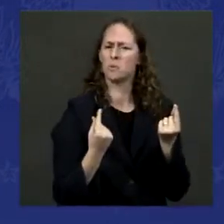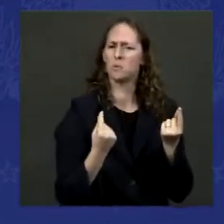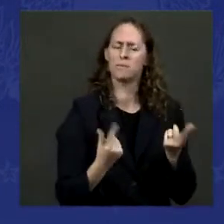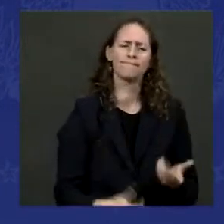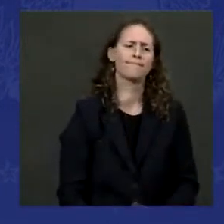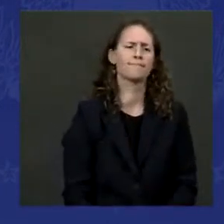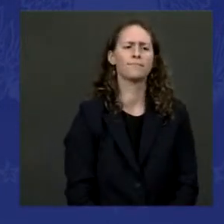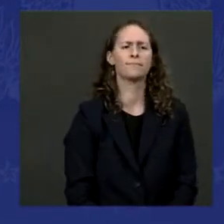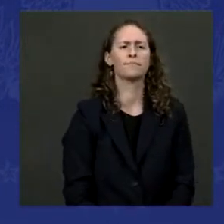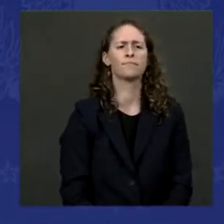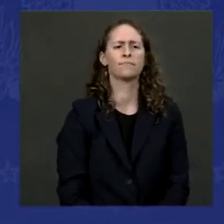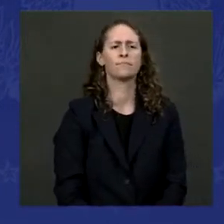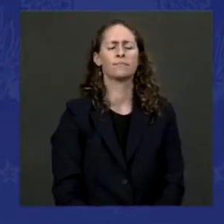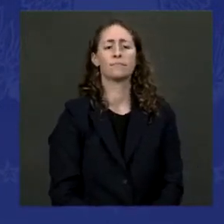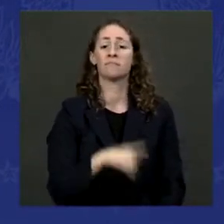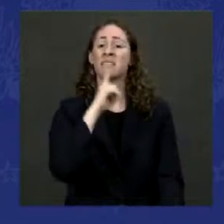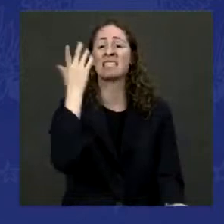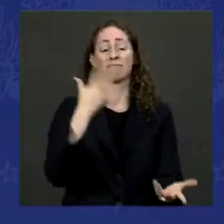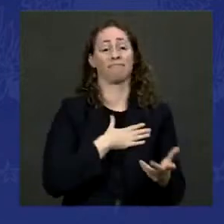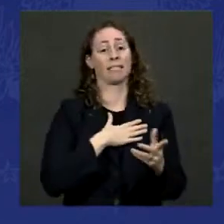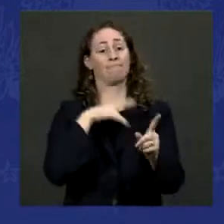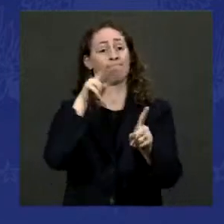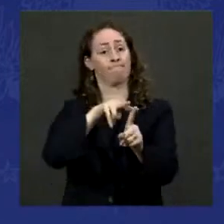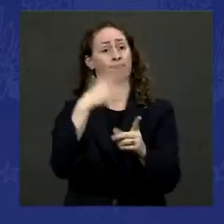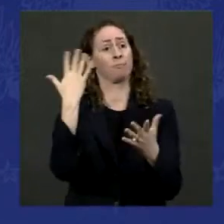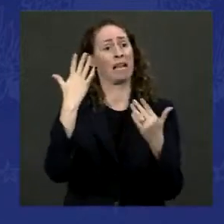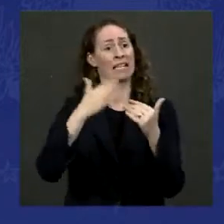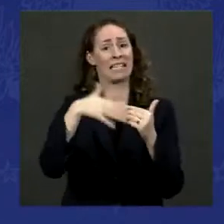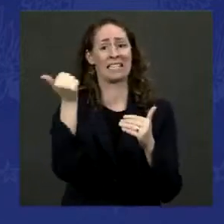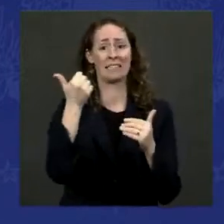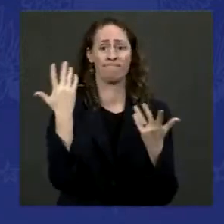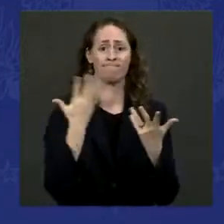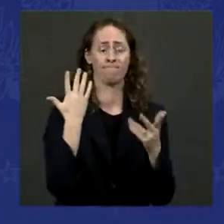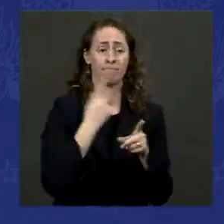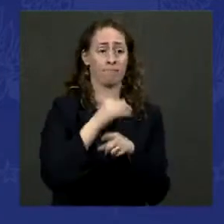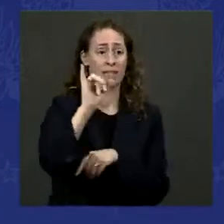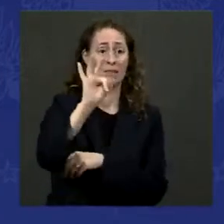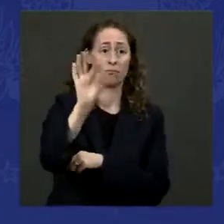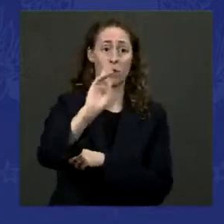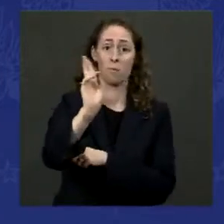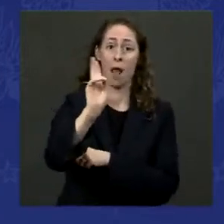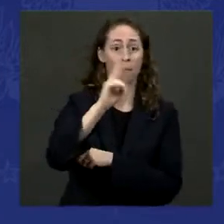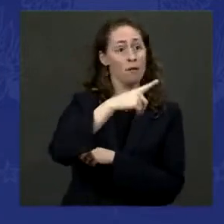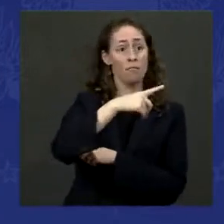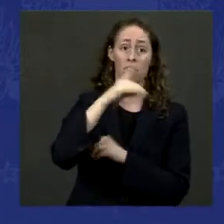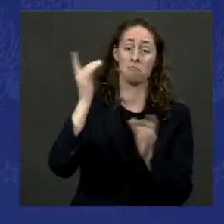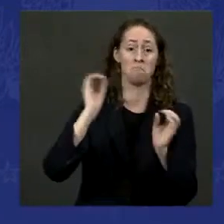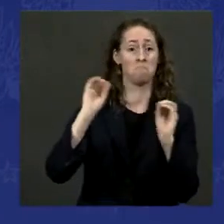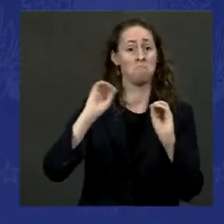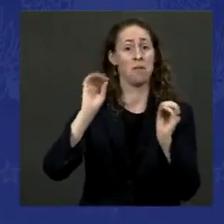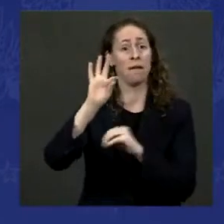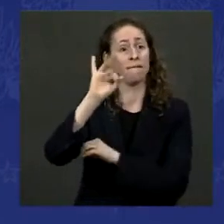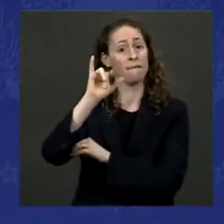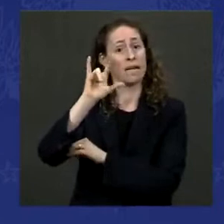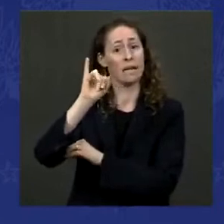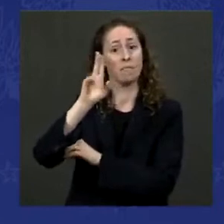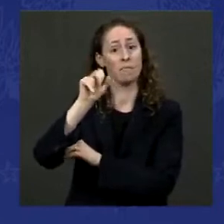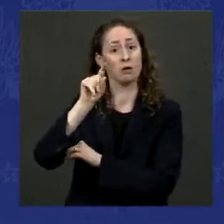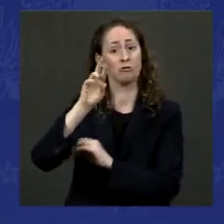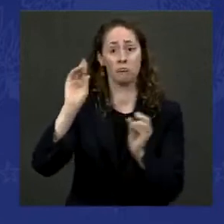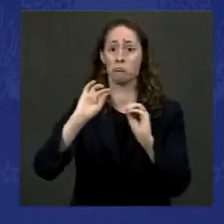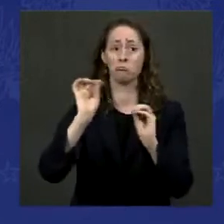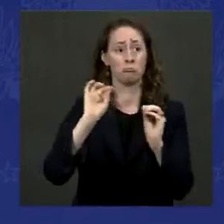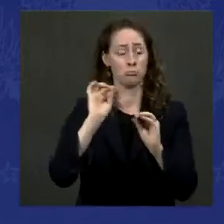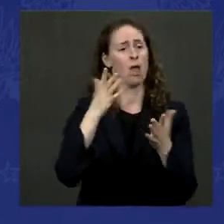do this, and if the Republicans would not use the filibuster, would be to let us vote on what is already